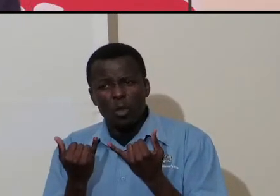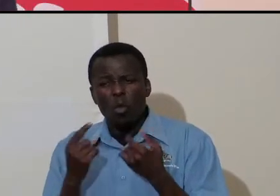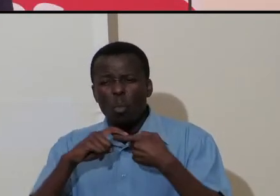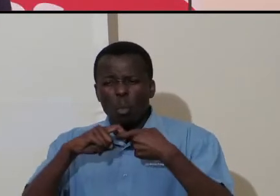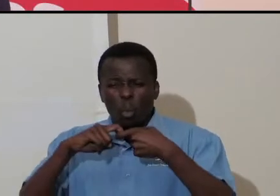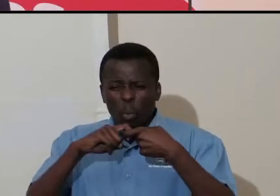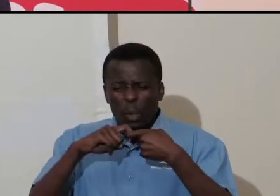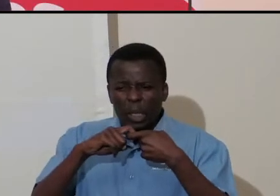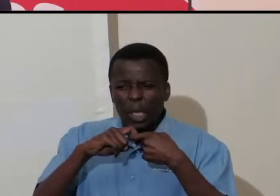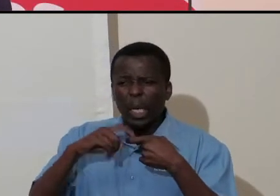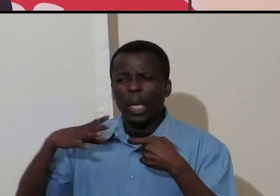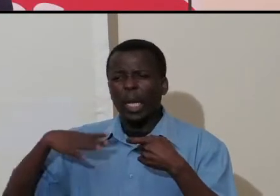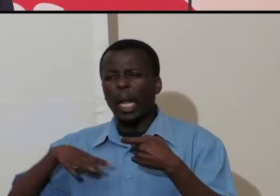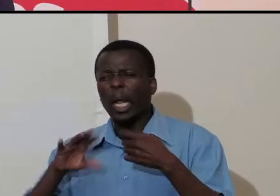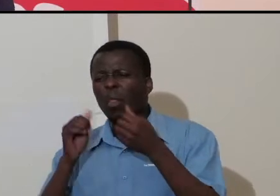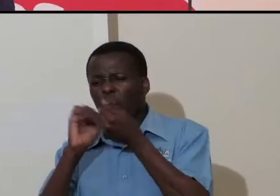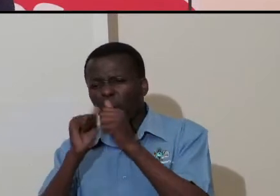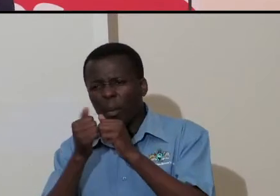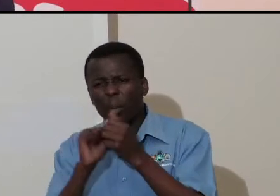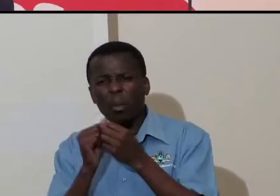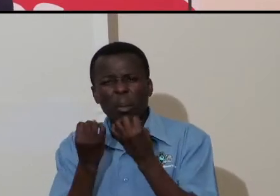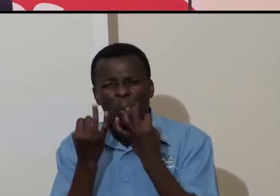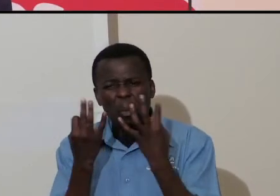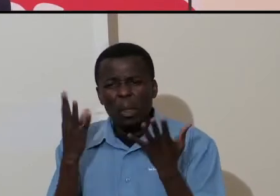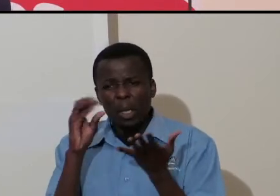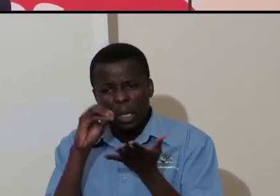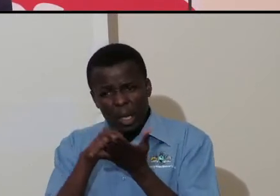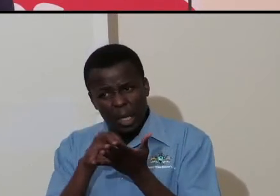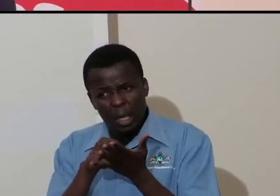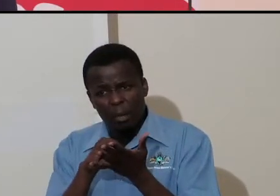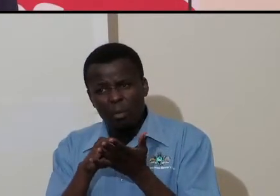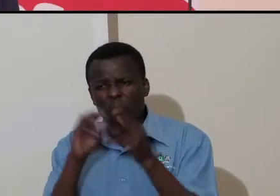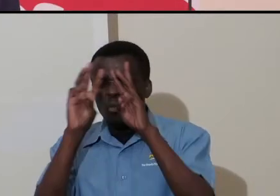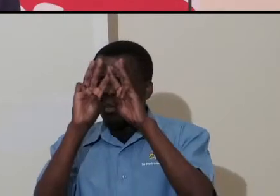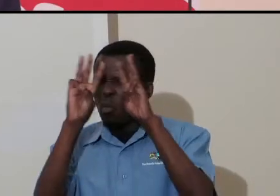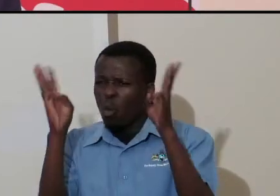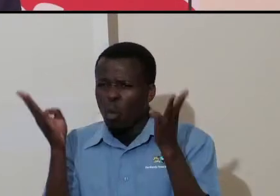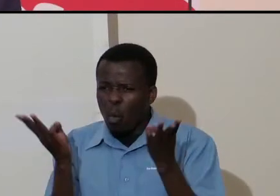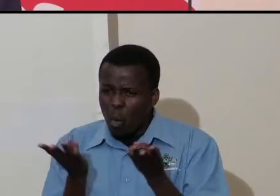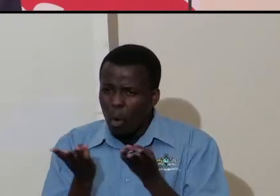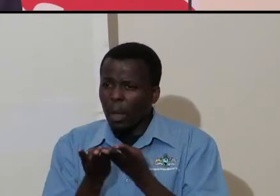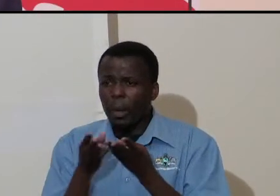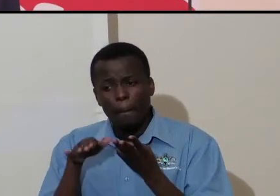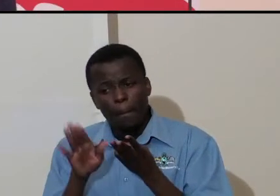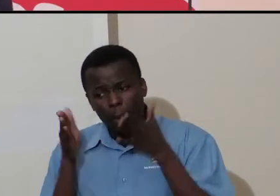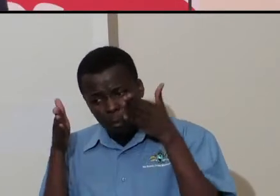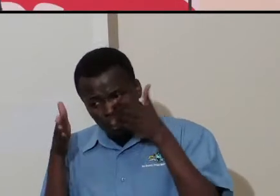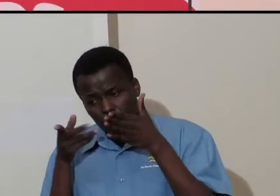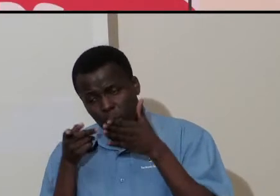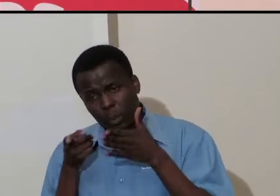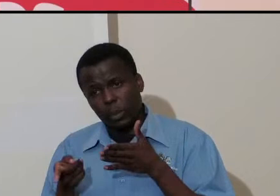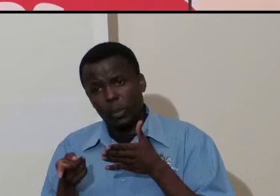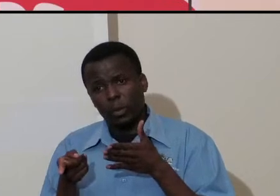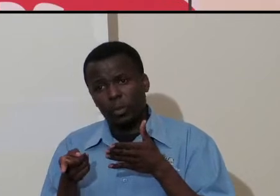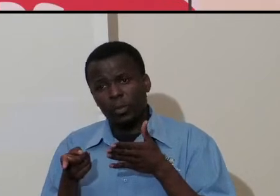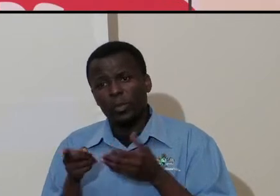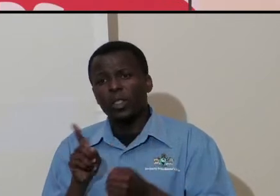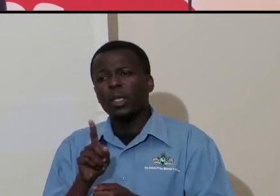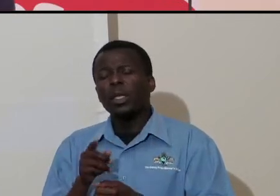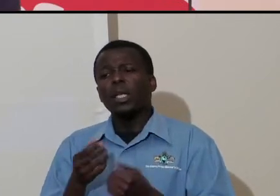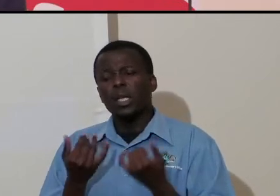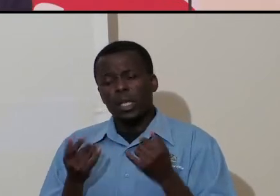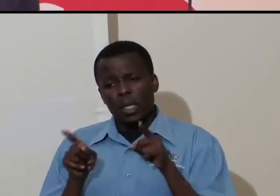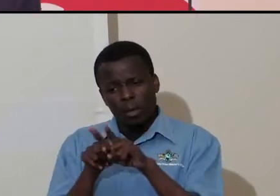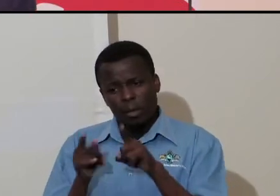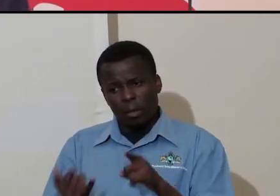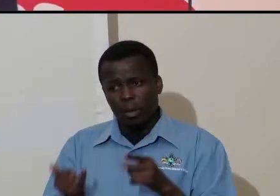social landscapes herald urgent global attention. We are grateful that in